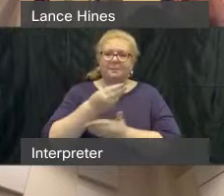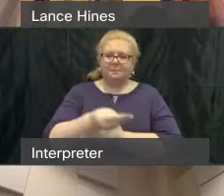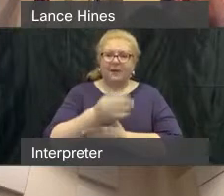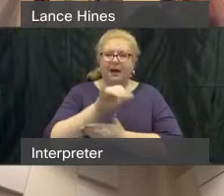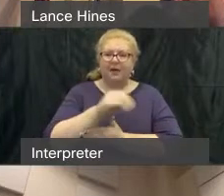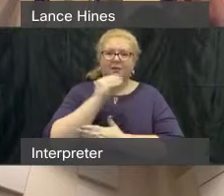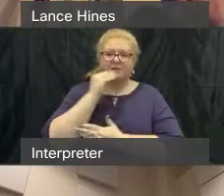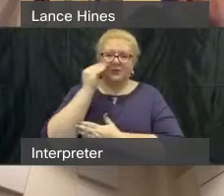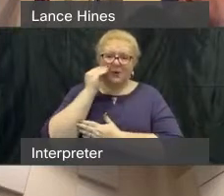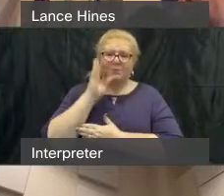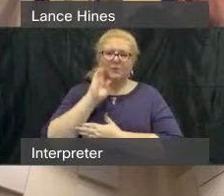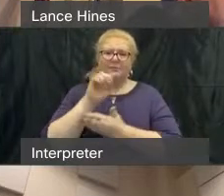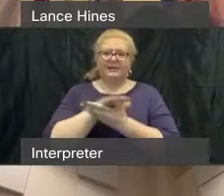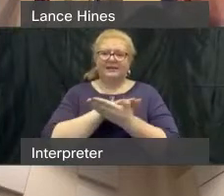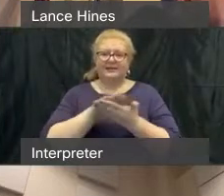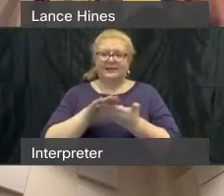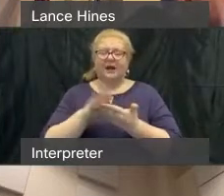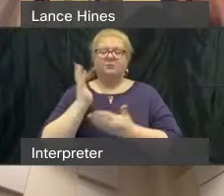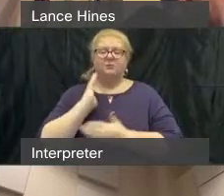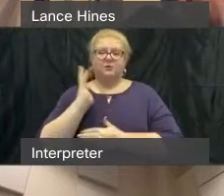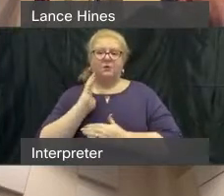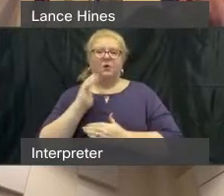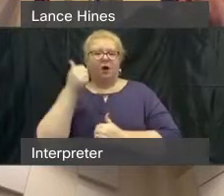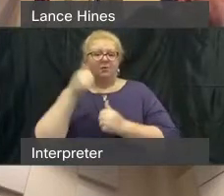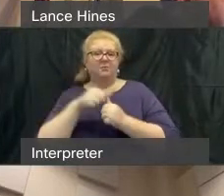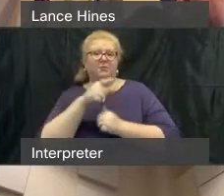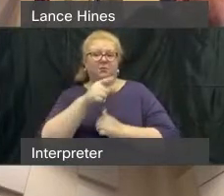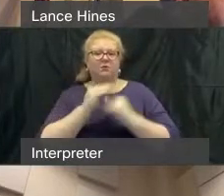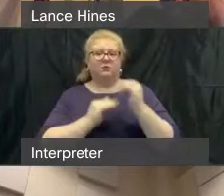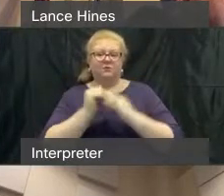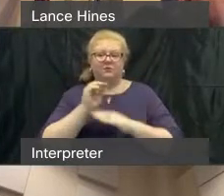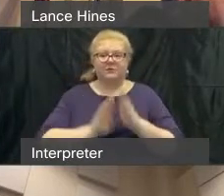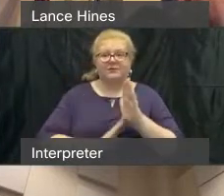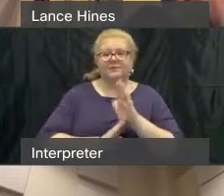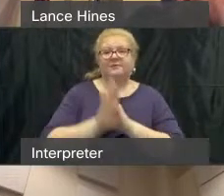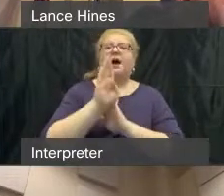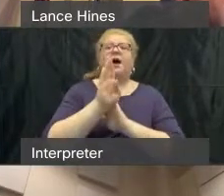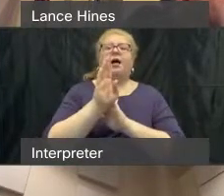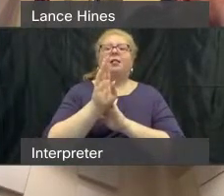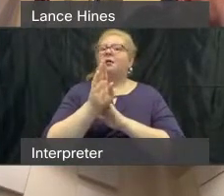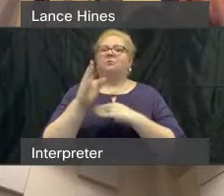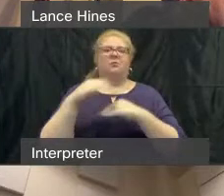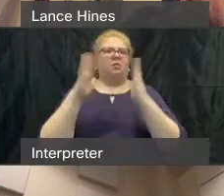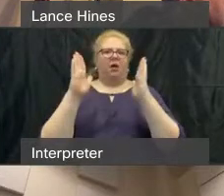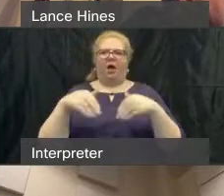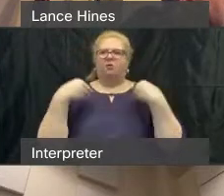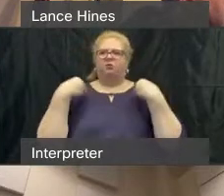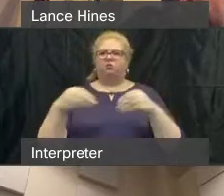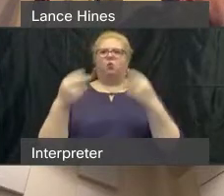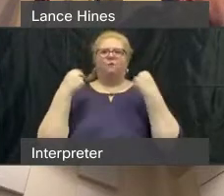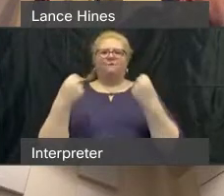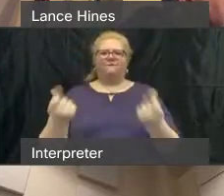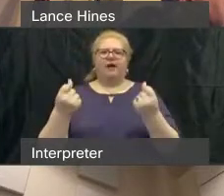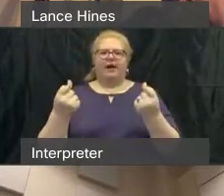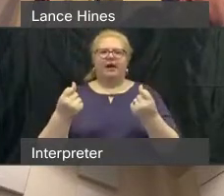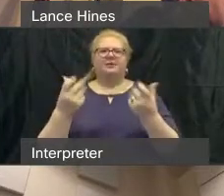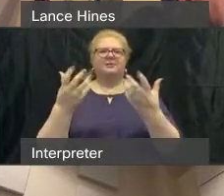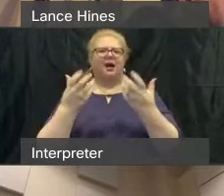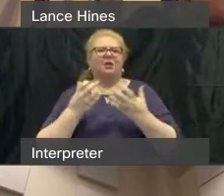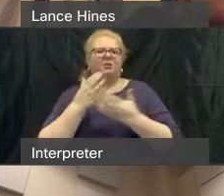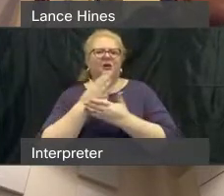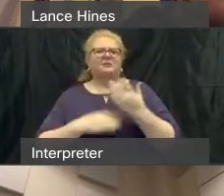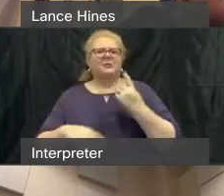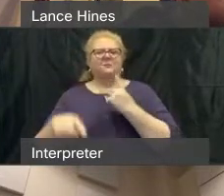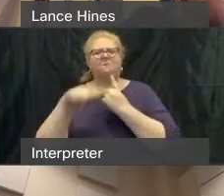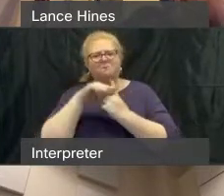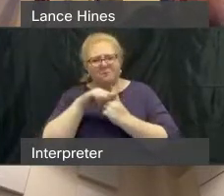the past, whenever you've developed them, they've sold pretty quick. That's correct. Mm-hmm. So I would just like to see us get some